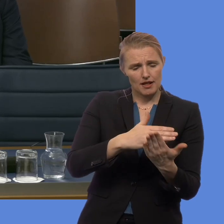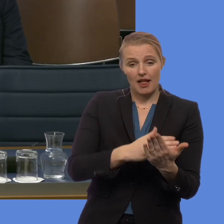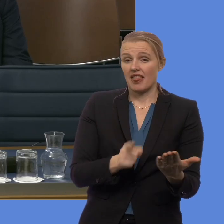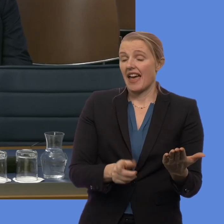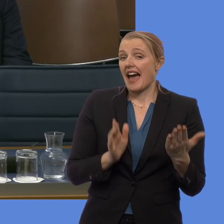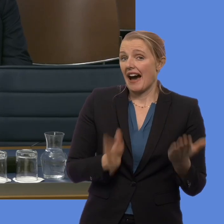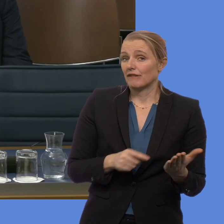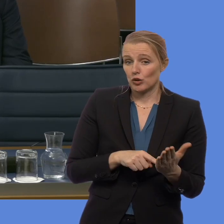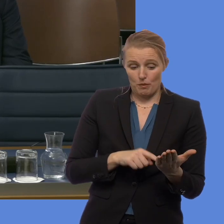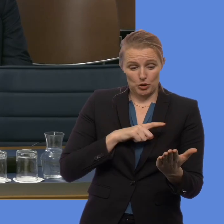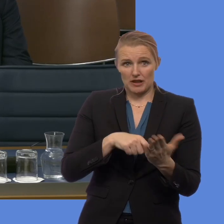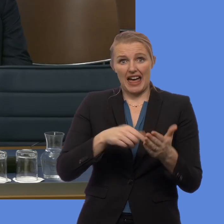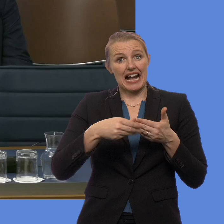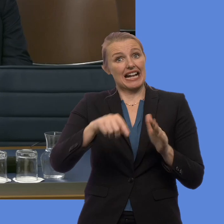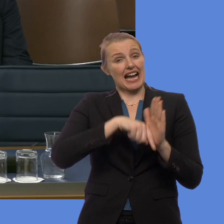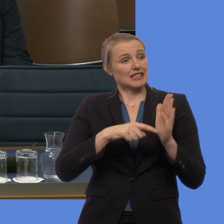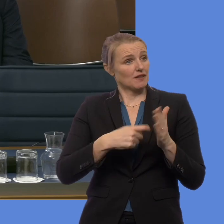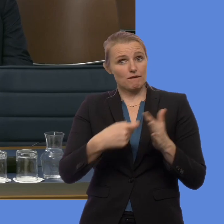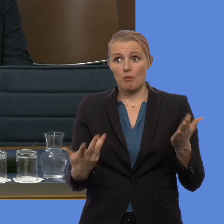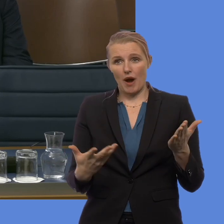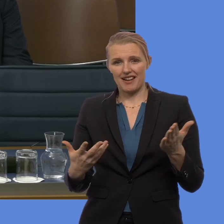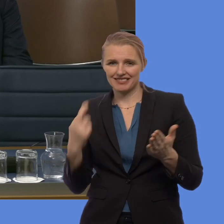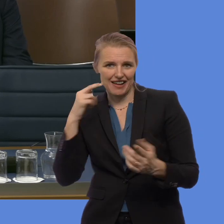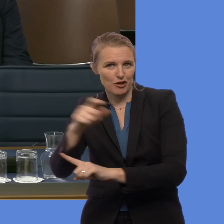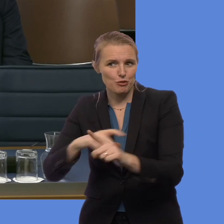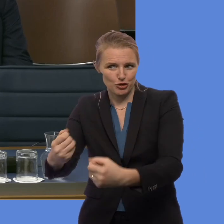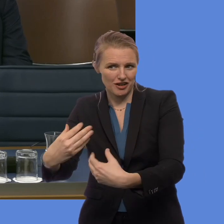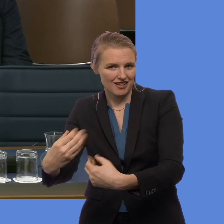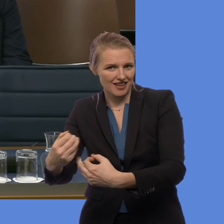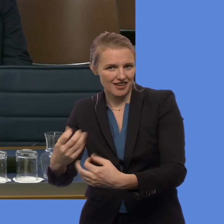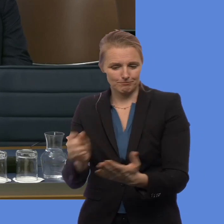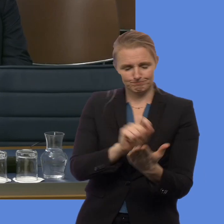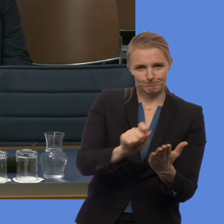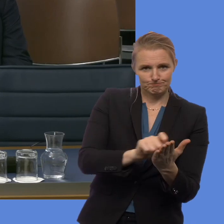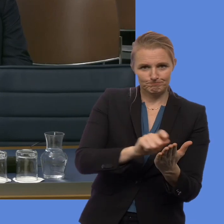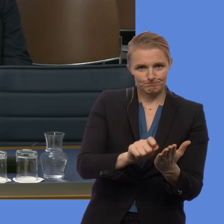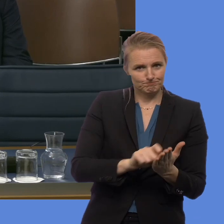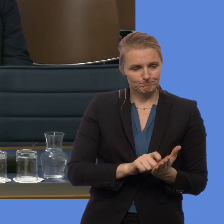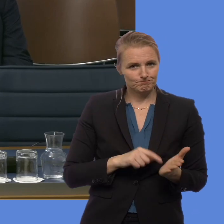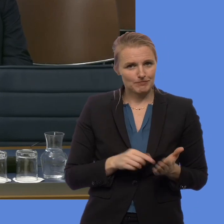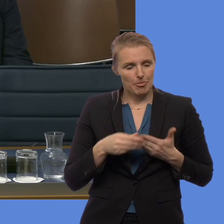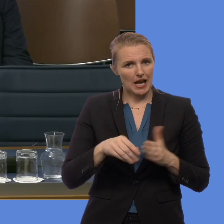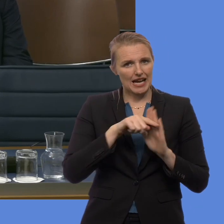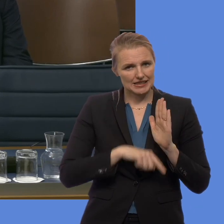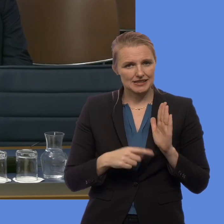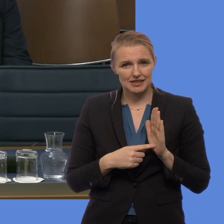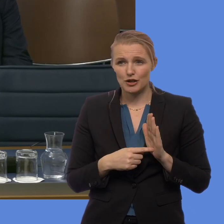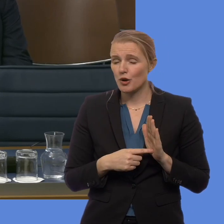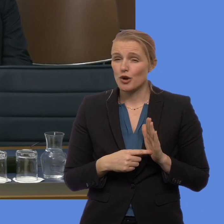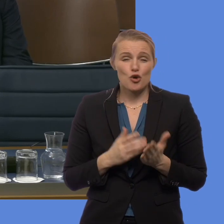deaf community and the committee and all interested bodies. So it'll be on that basis, it'll be on a